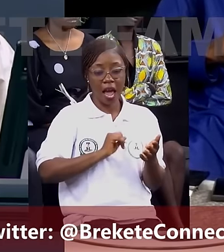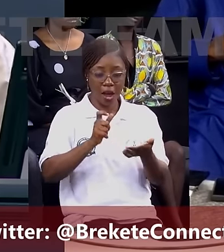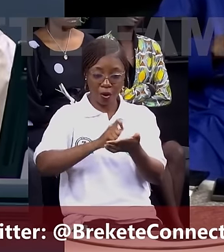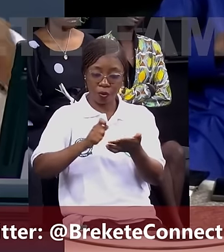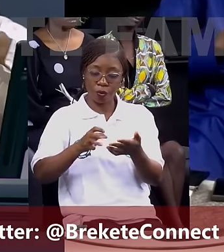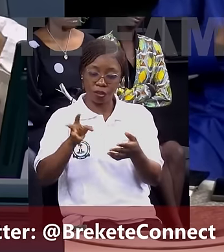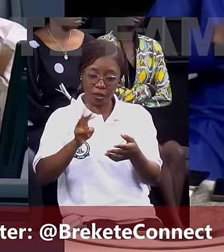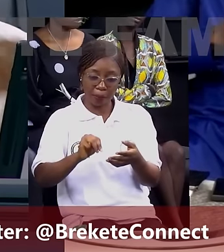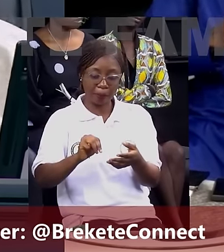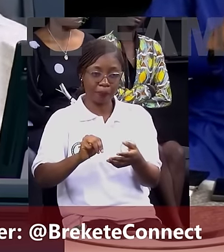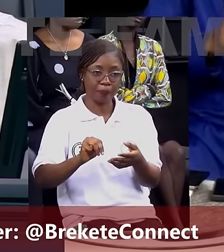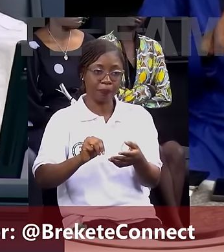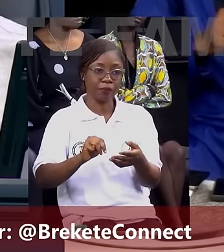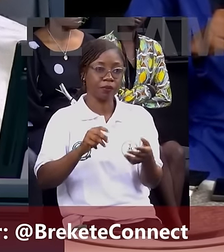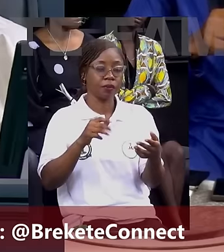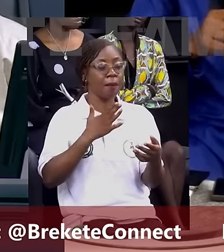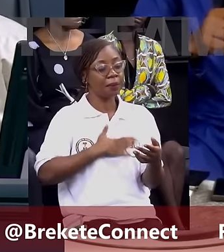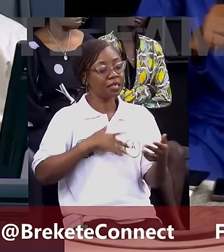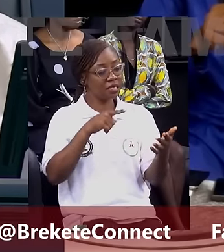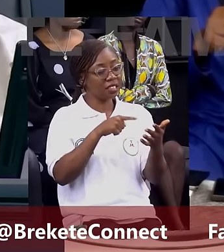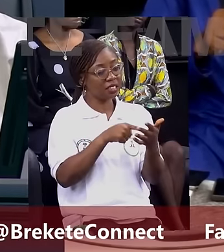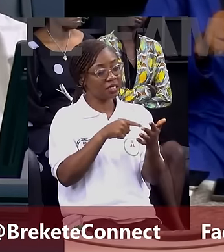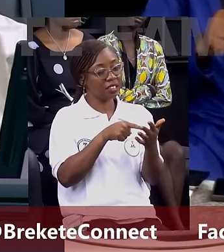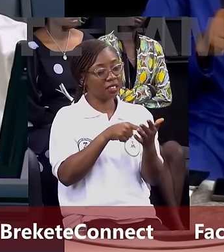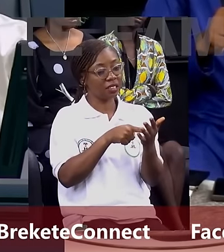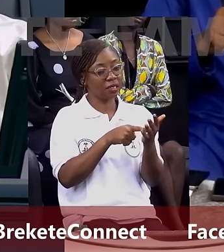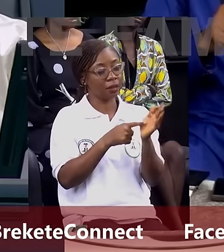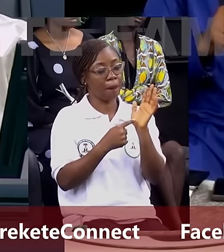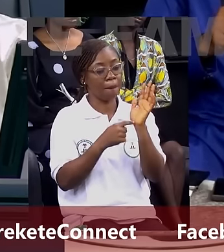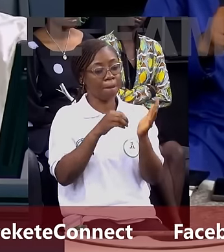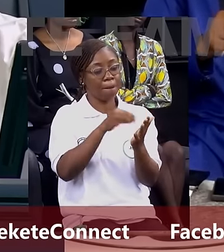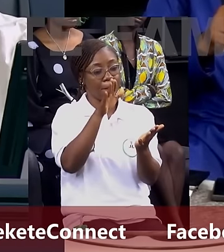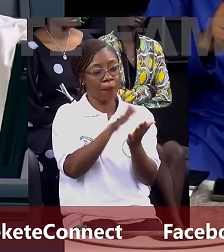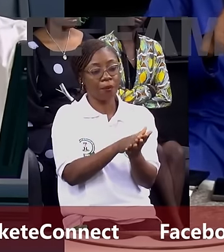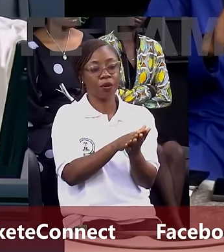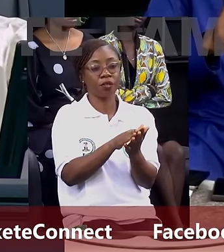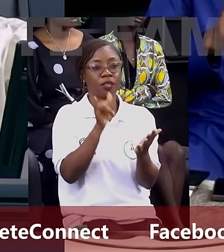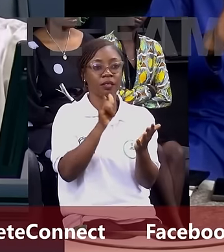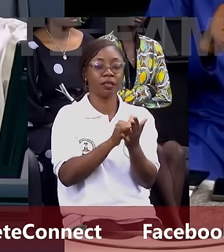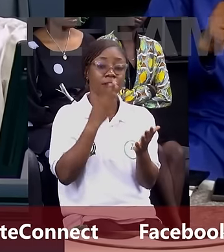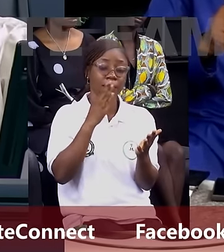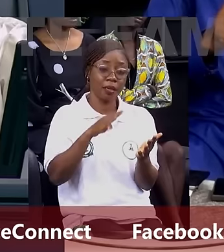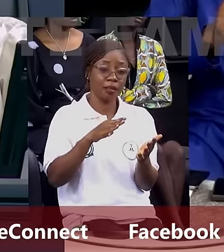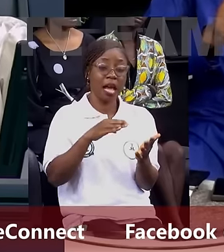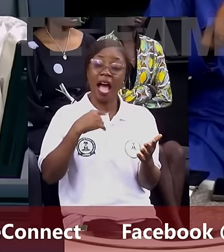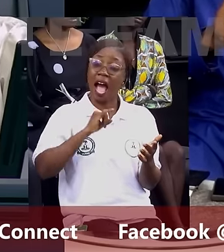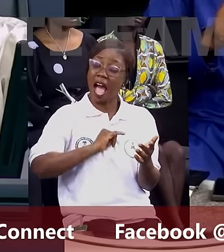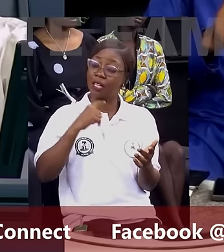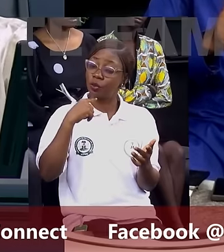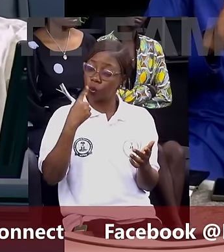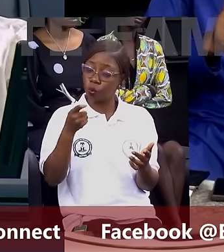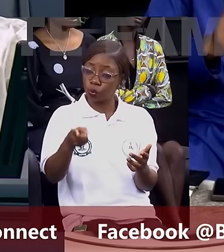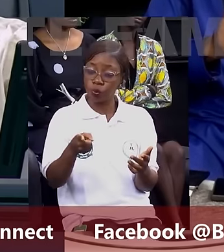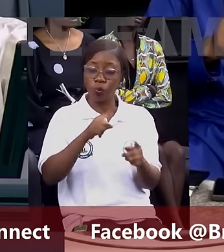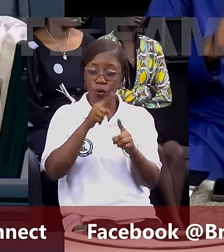please, this publication is defamatory. And given the fact that you know that I told you